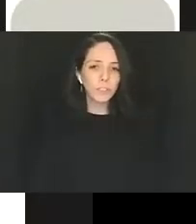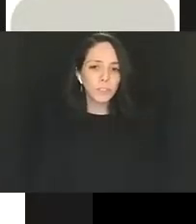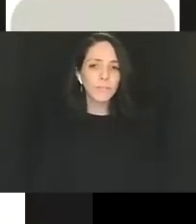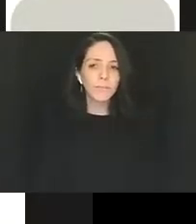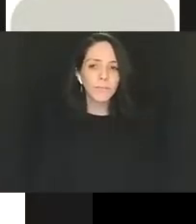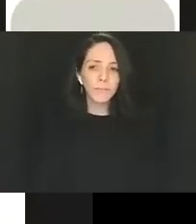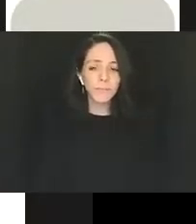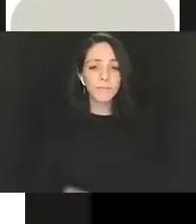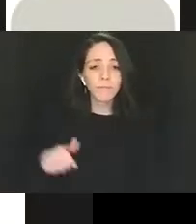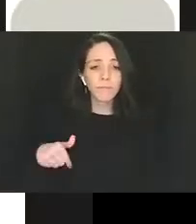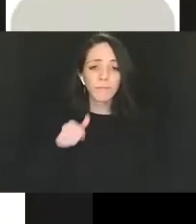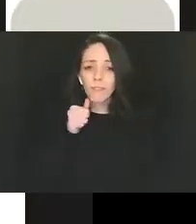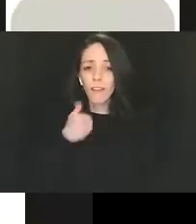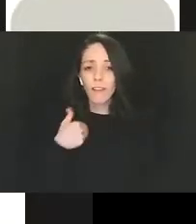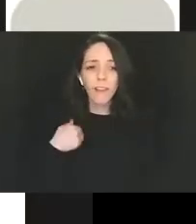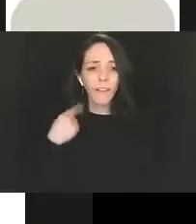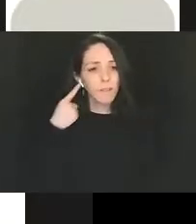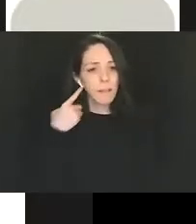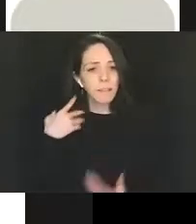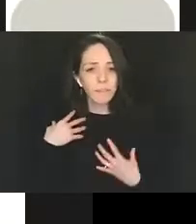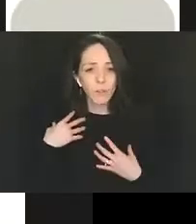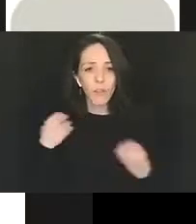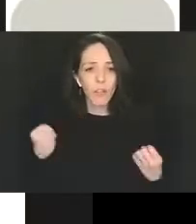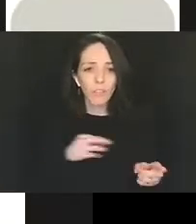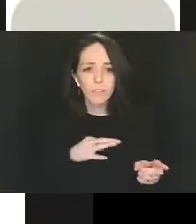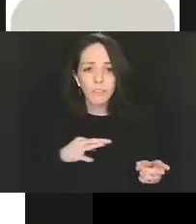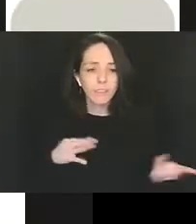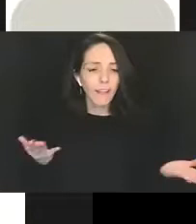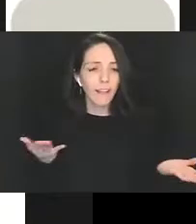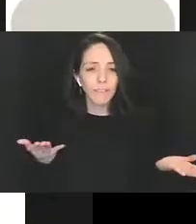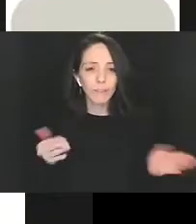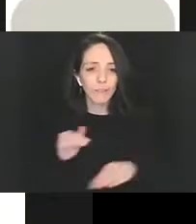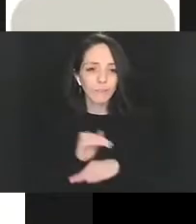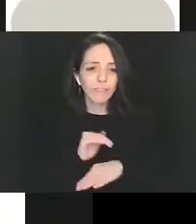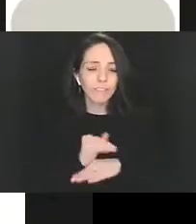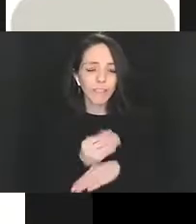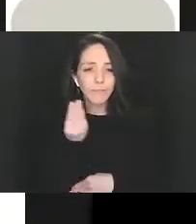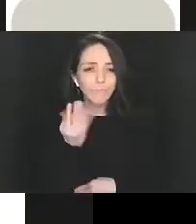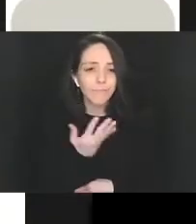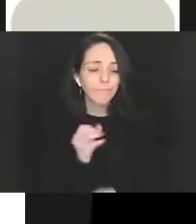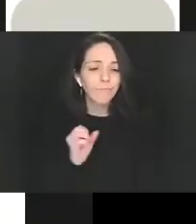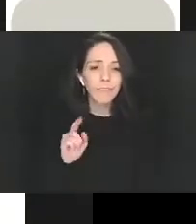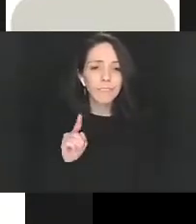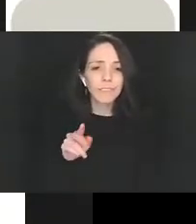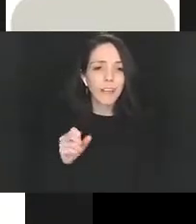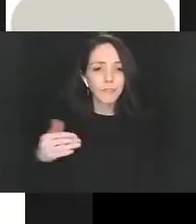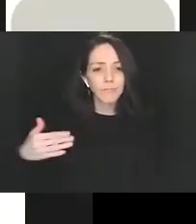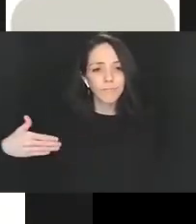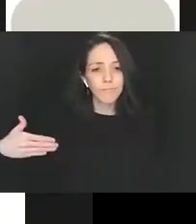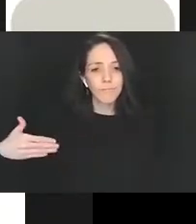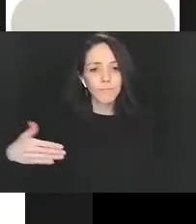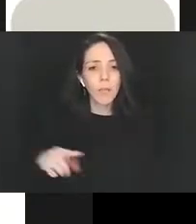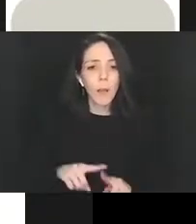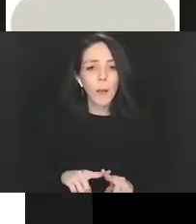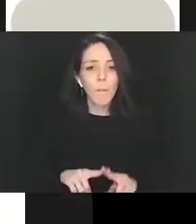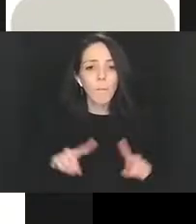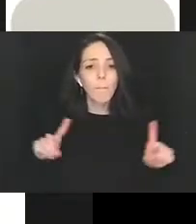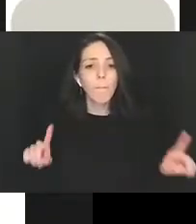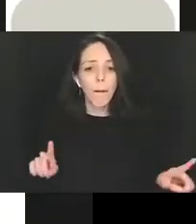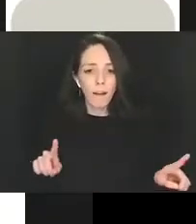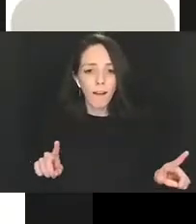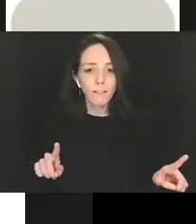health from staff from that department to tell you the status. But I would recommend